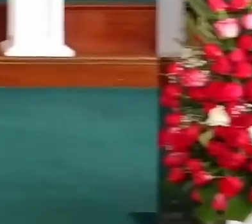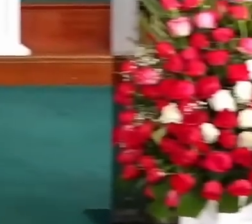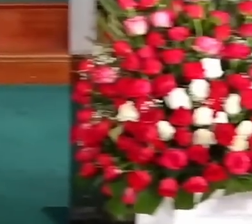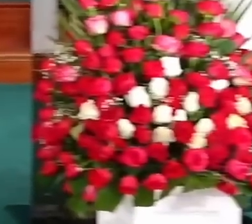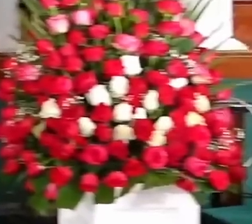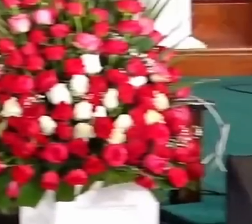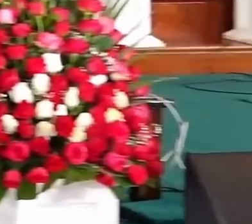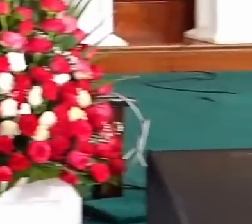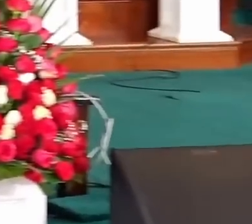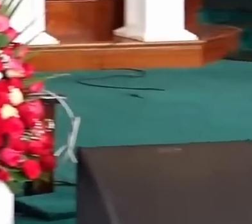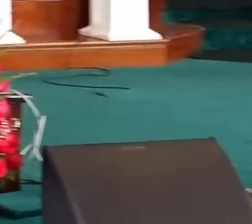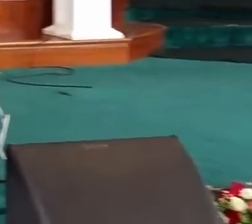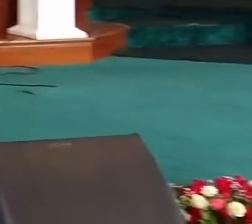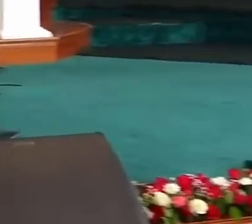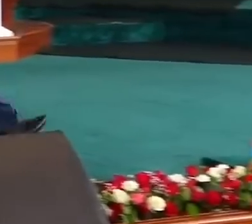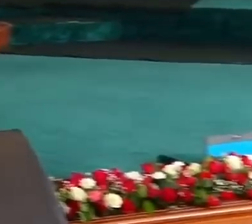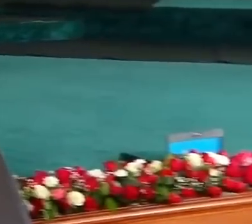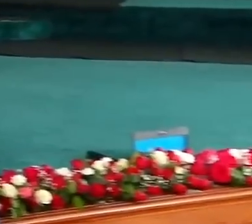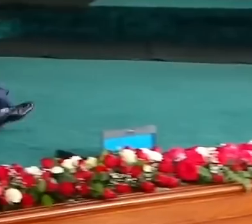a